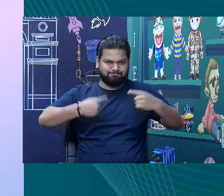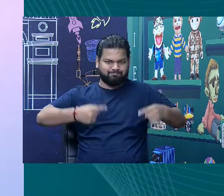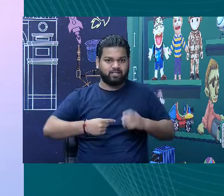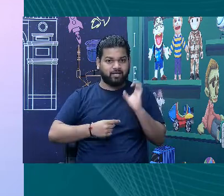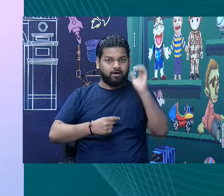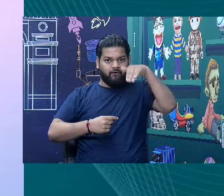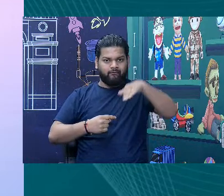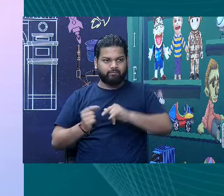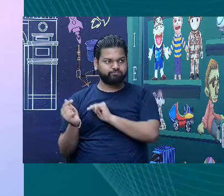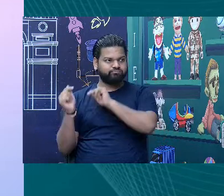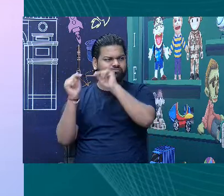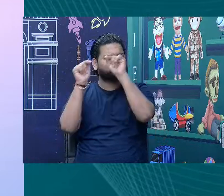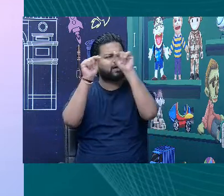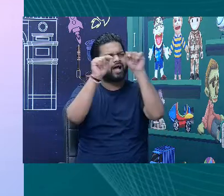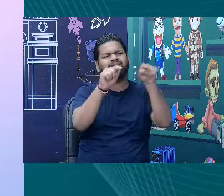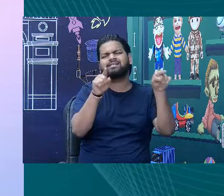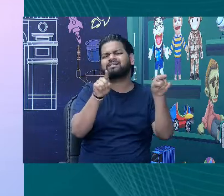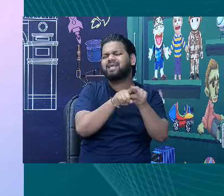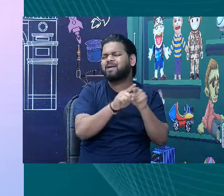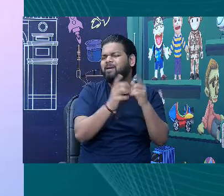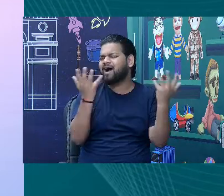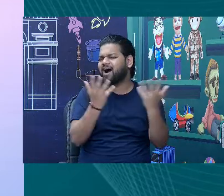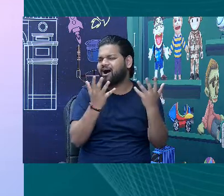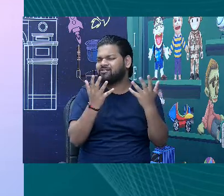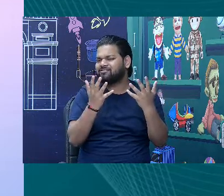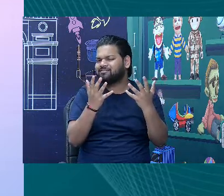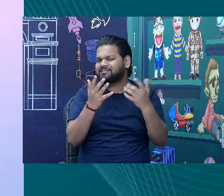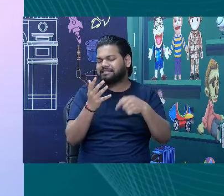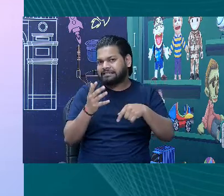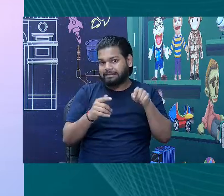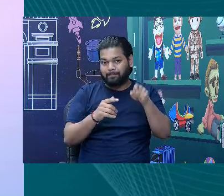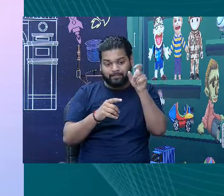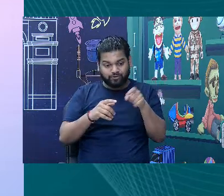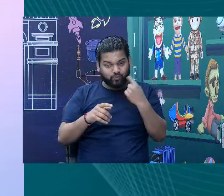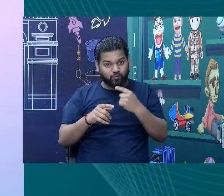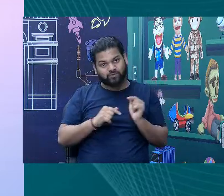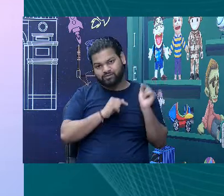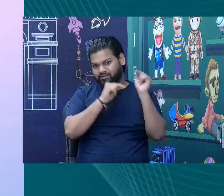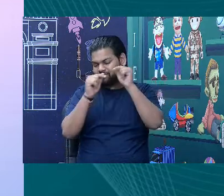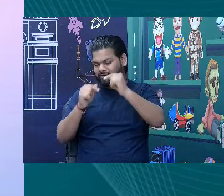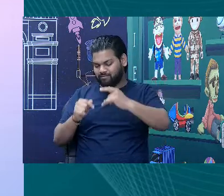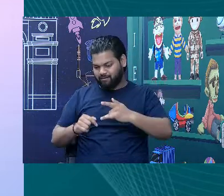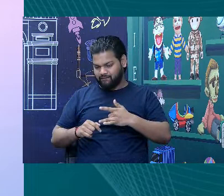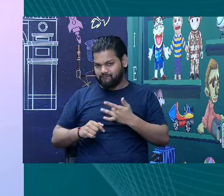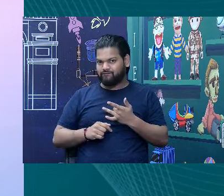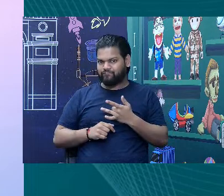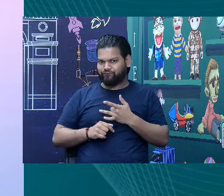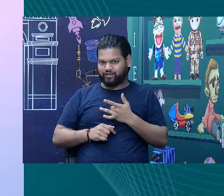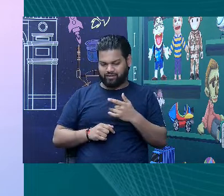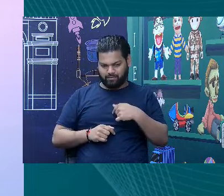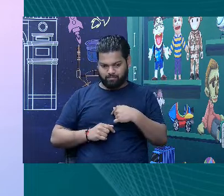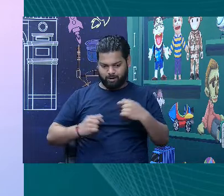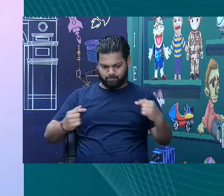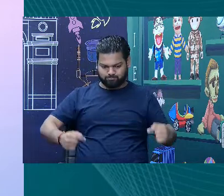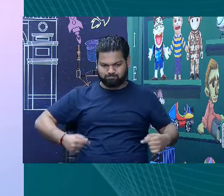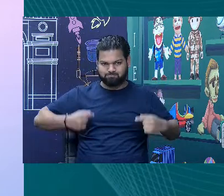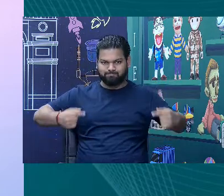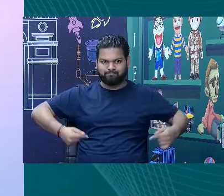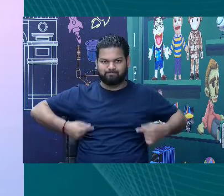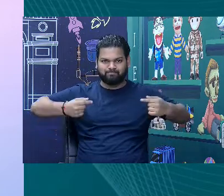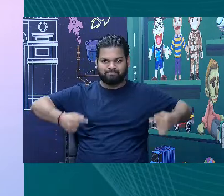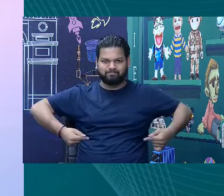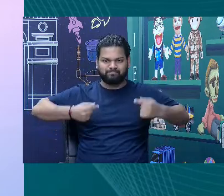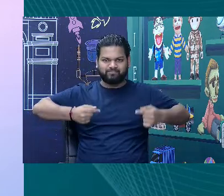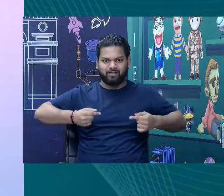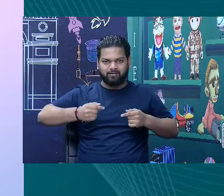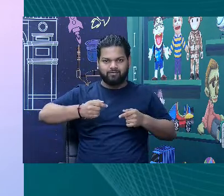know, it could be by drawing, it could be by writing a diary, it could be by collecting photographs. Whichever way you want to document